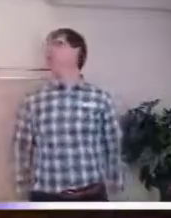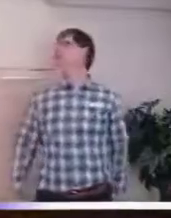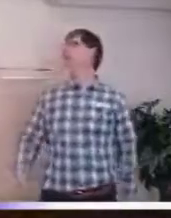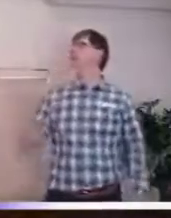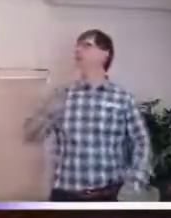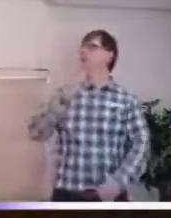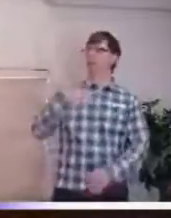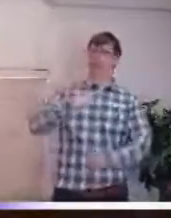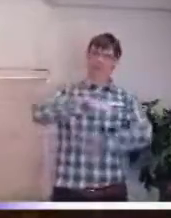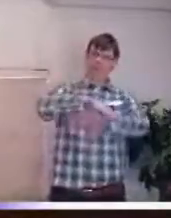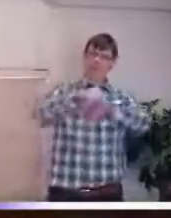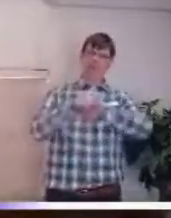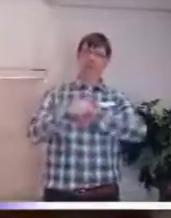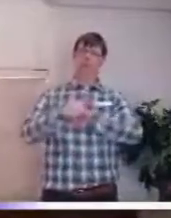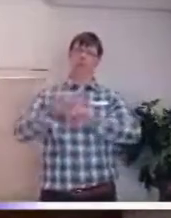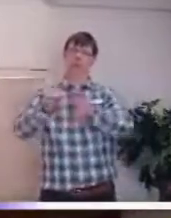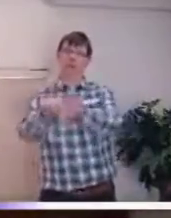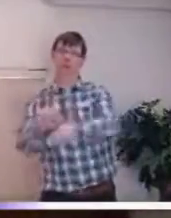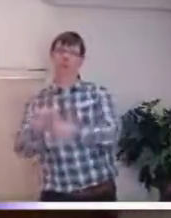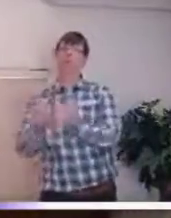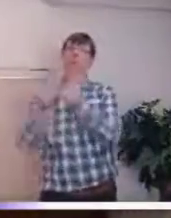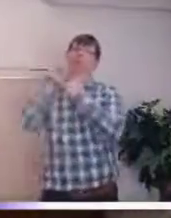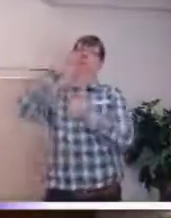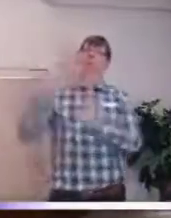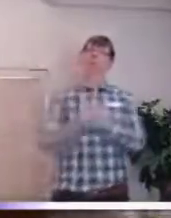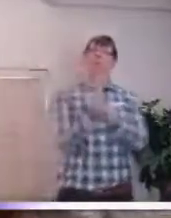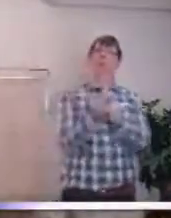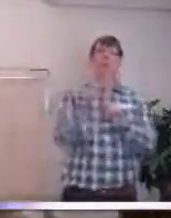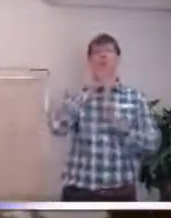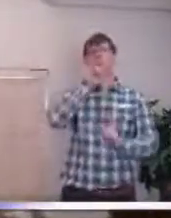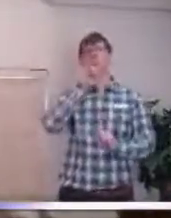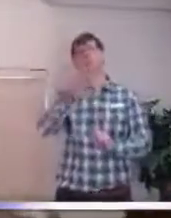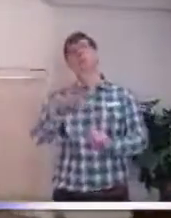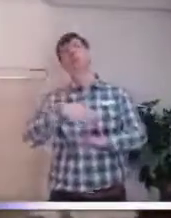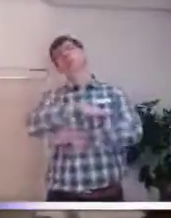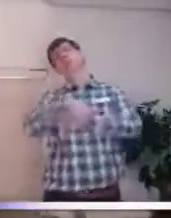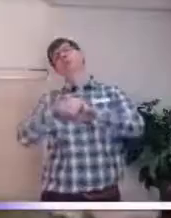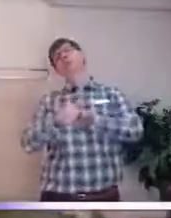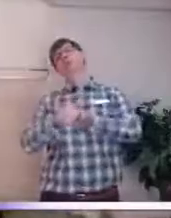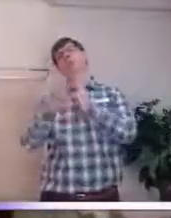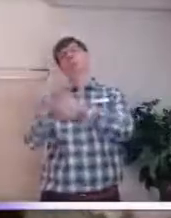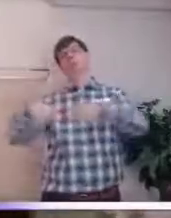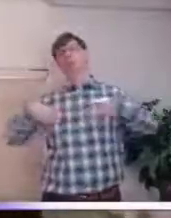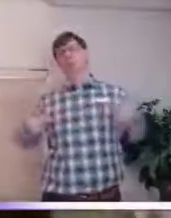of peace. So if you're not experiencing peace in your life,